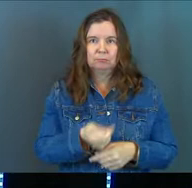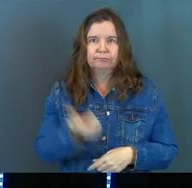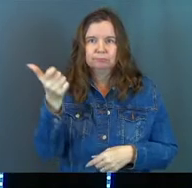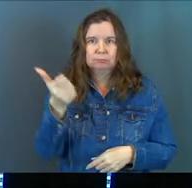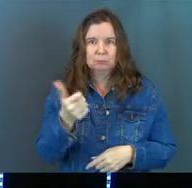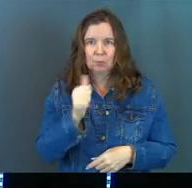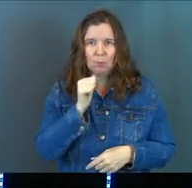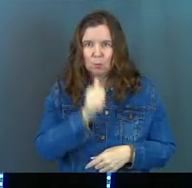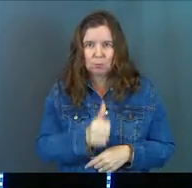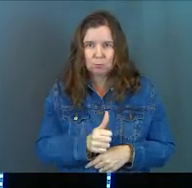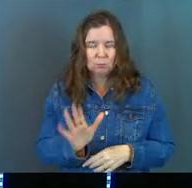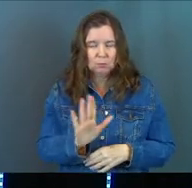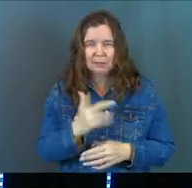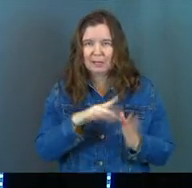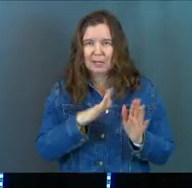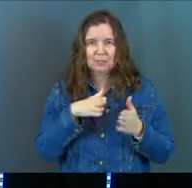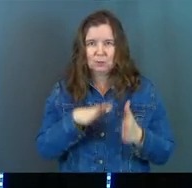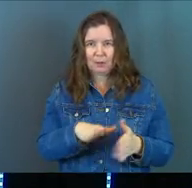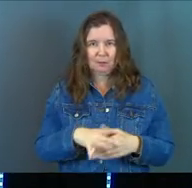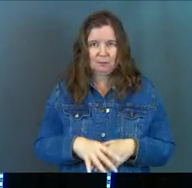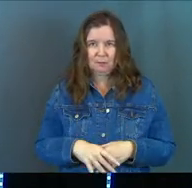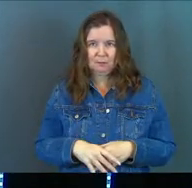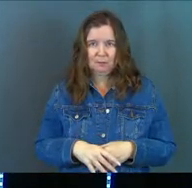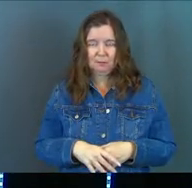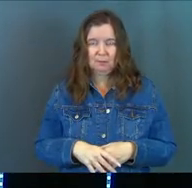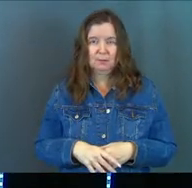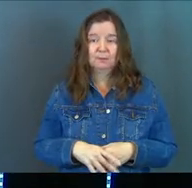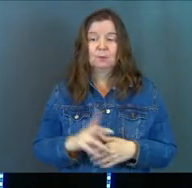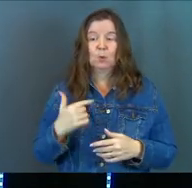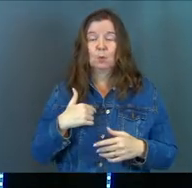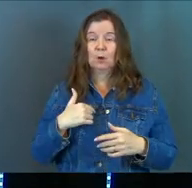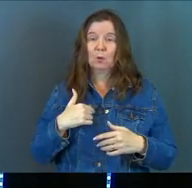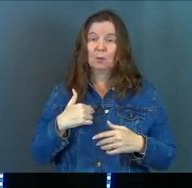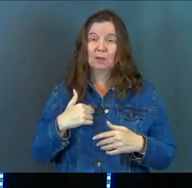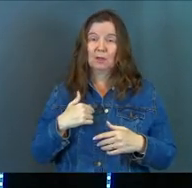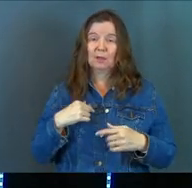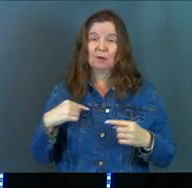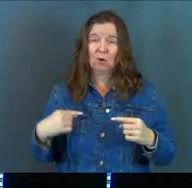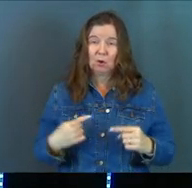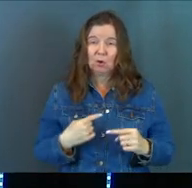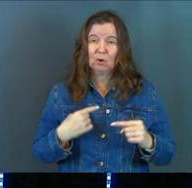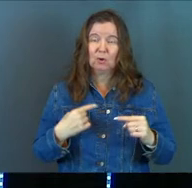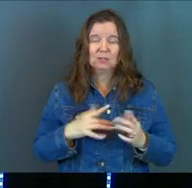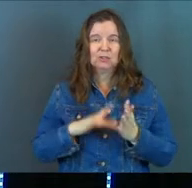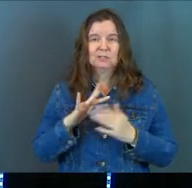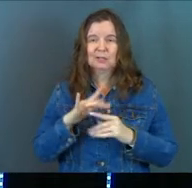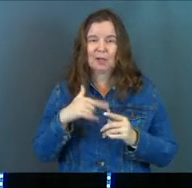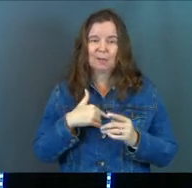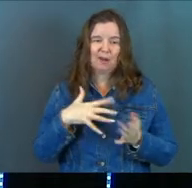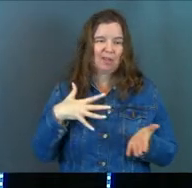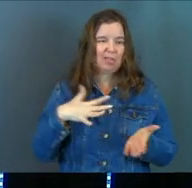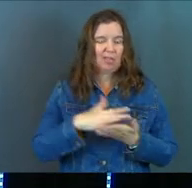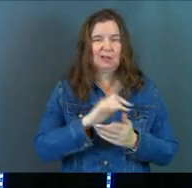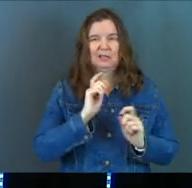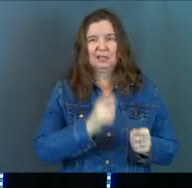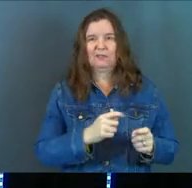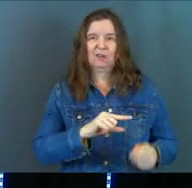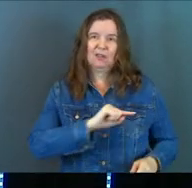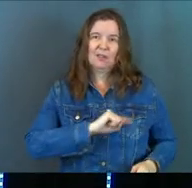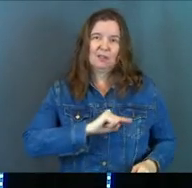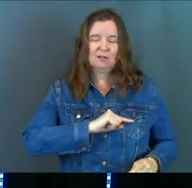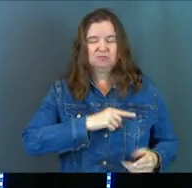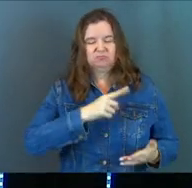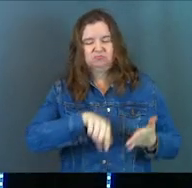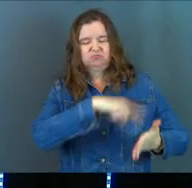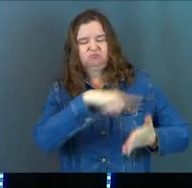That's not his way. When we're bruised, Jesus doesn't come and give us the guilt